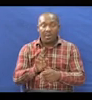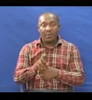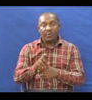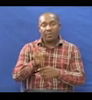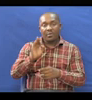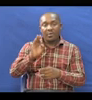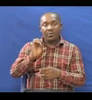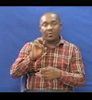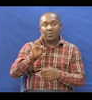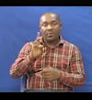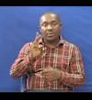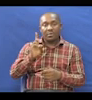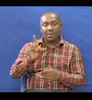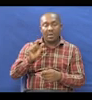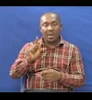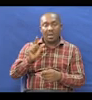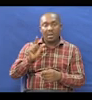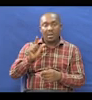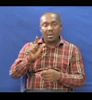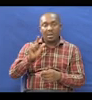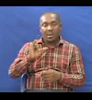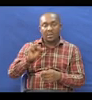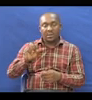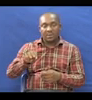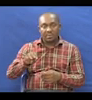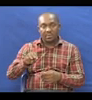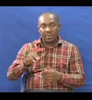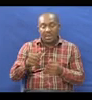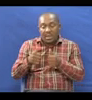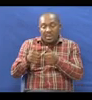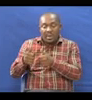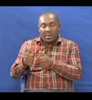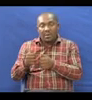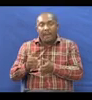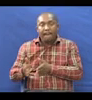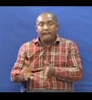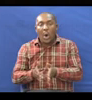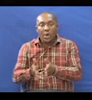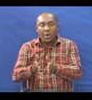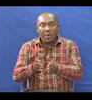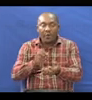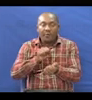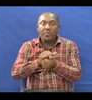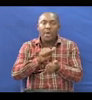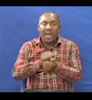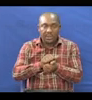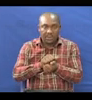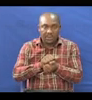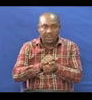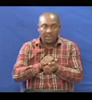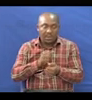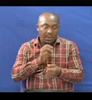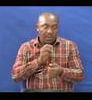existed depending on the mode of production and where they were practiced. The